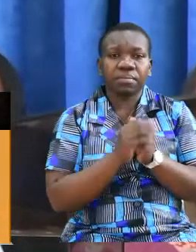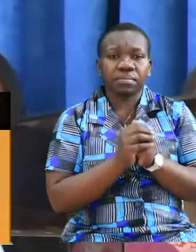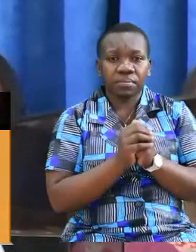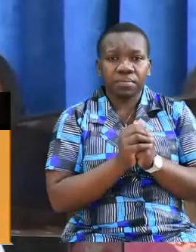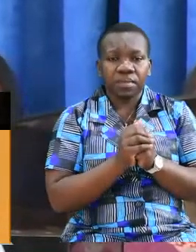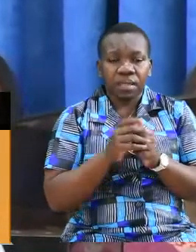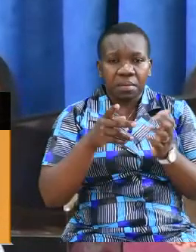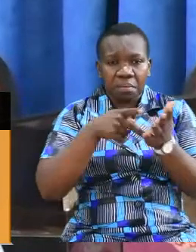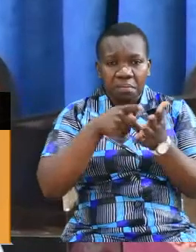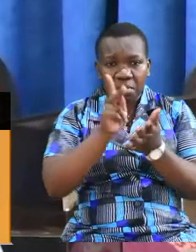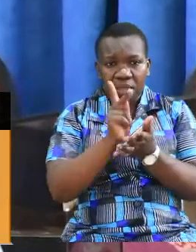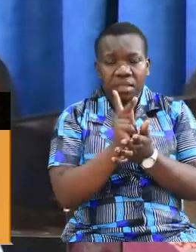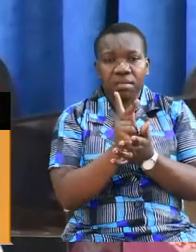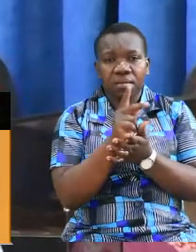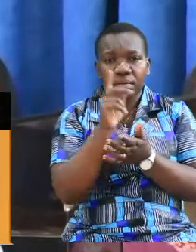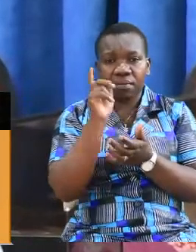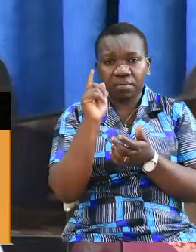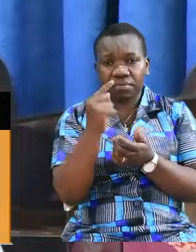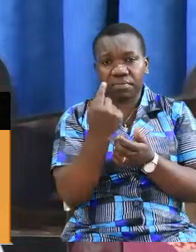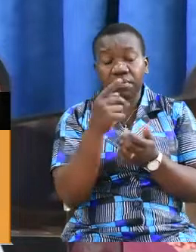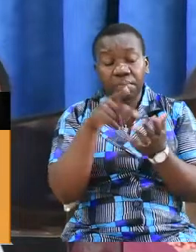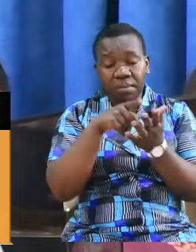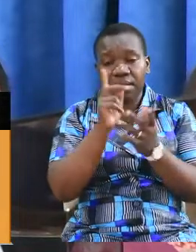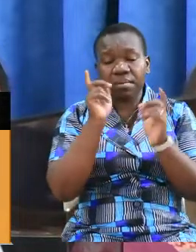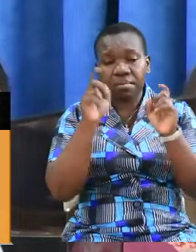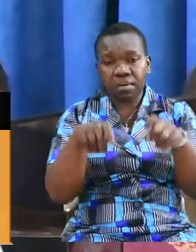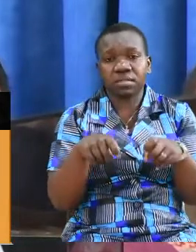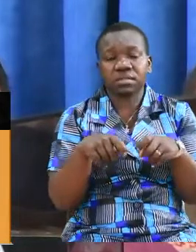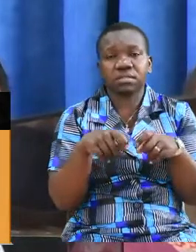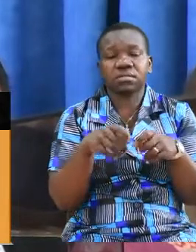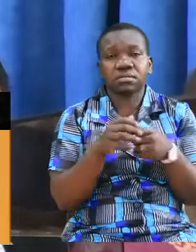contact the church school coordinator.